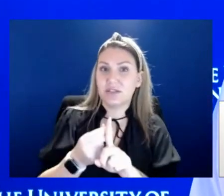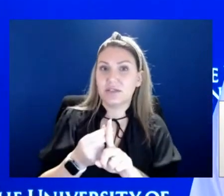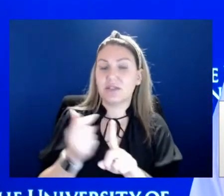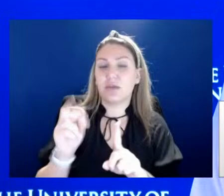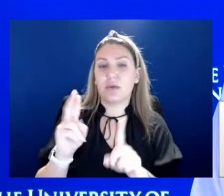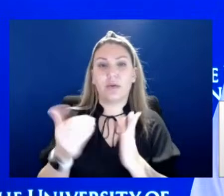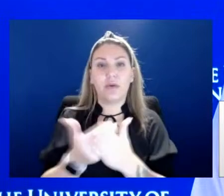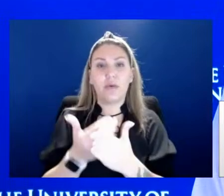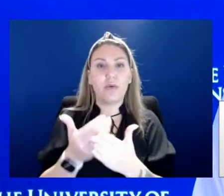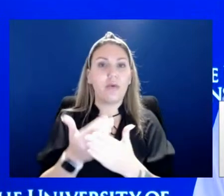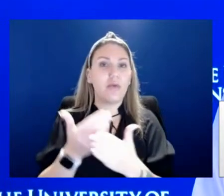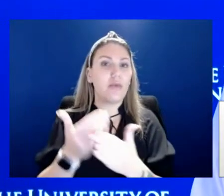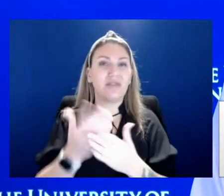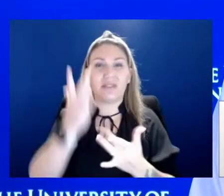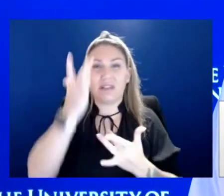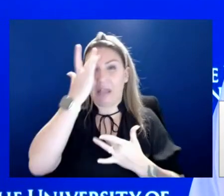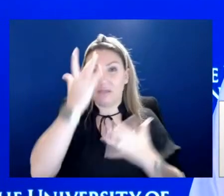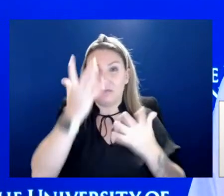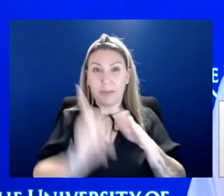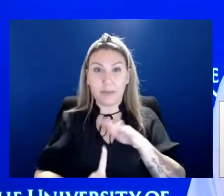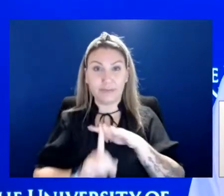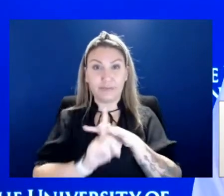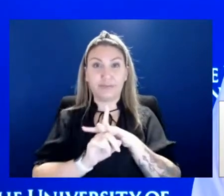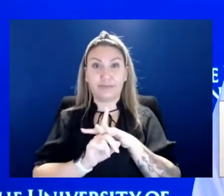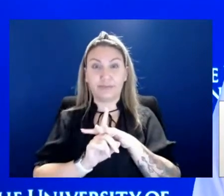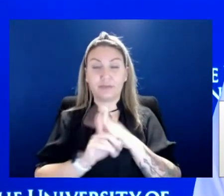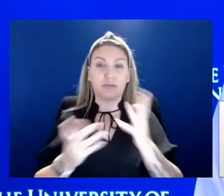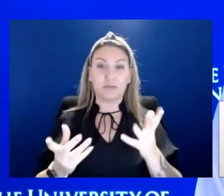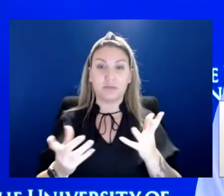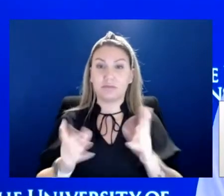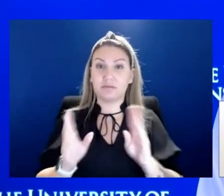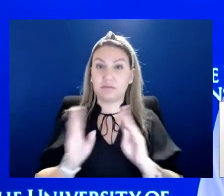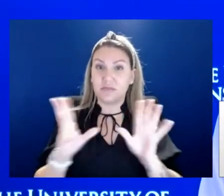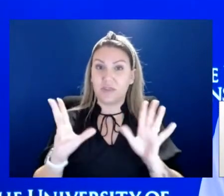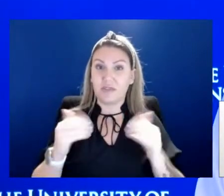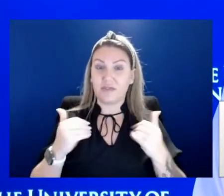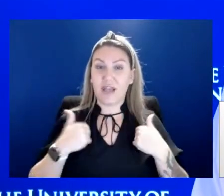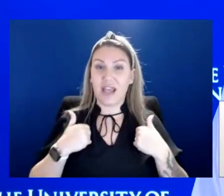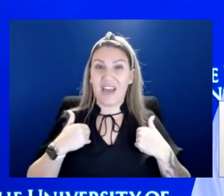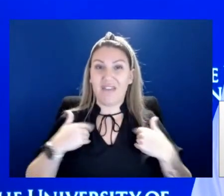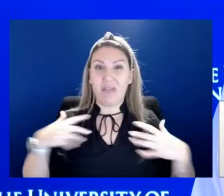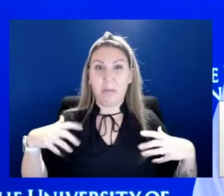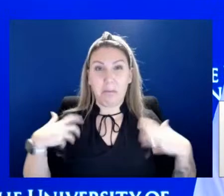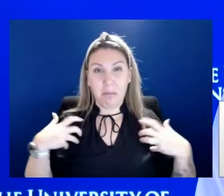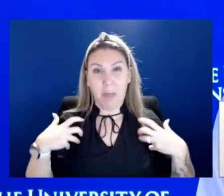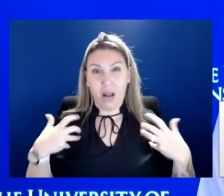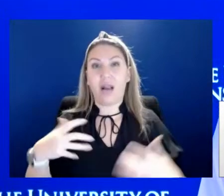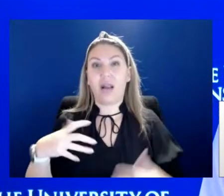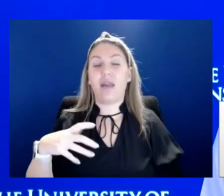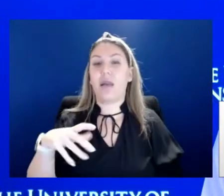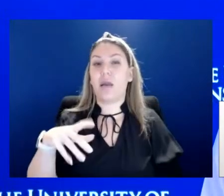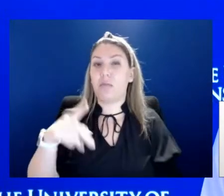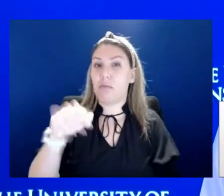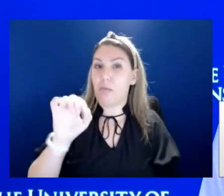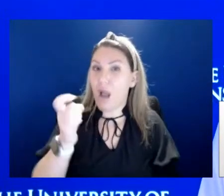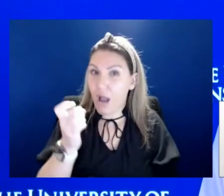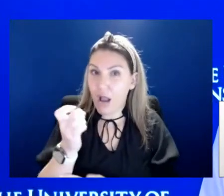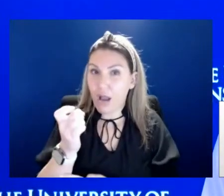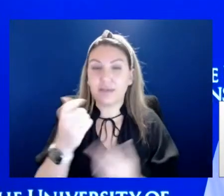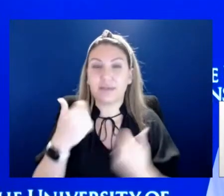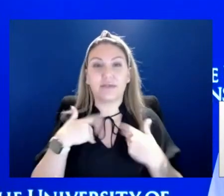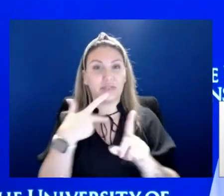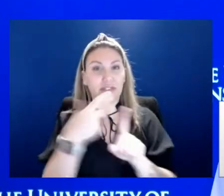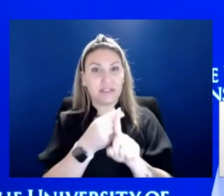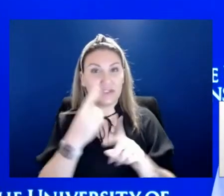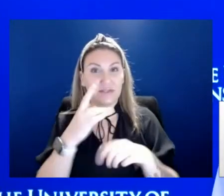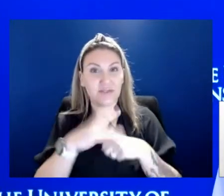illnesses that may come up? Obviously, we have monkeypox going on right now. vaccines available for that. I think it's just important for